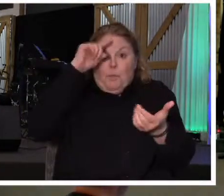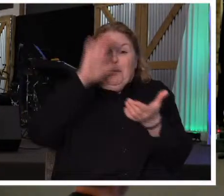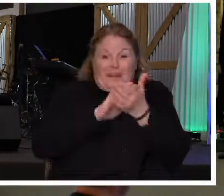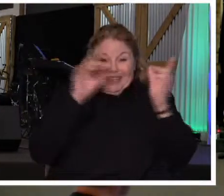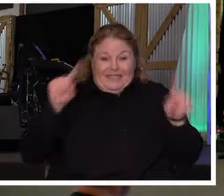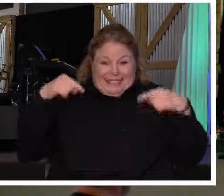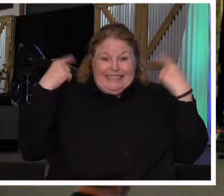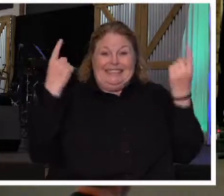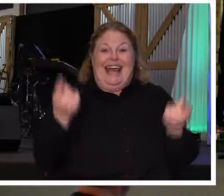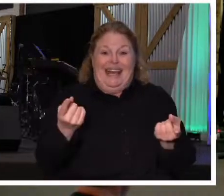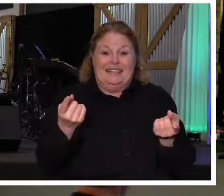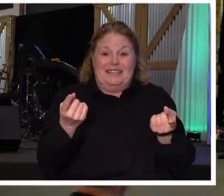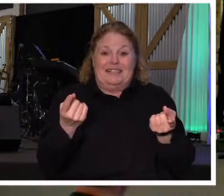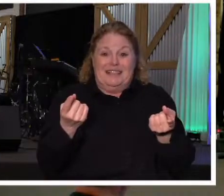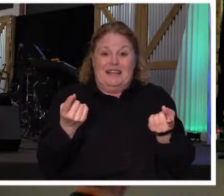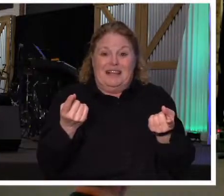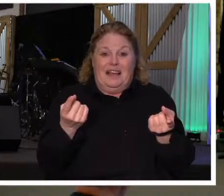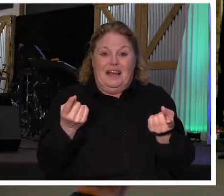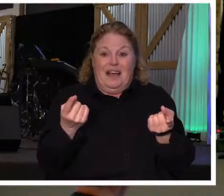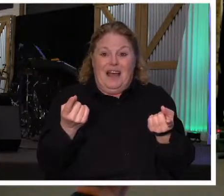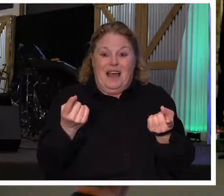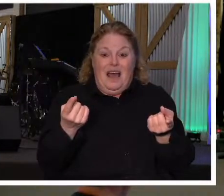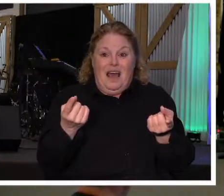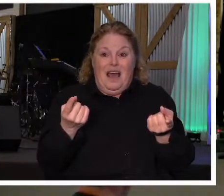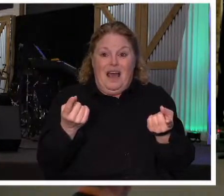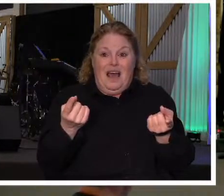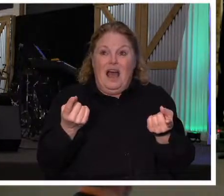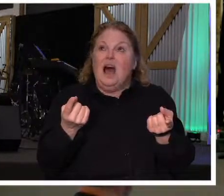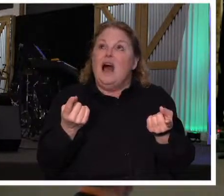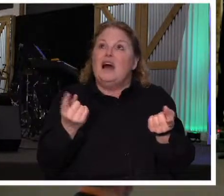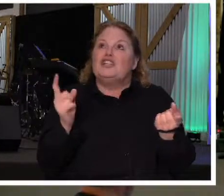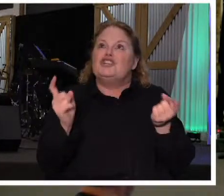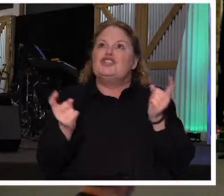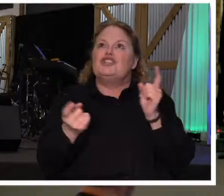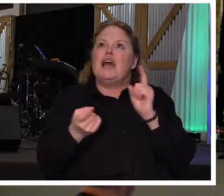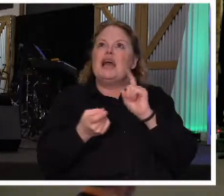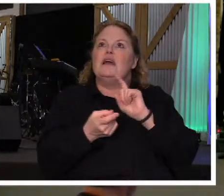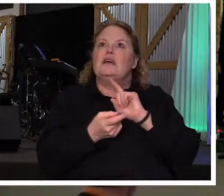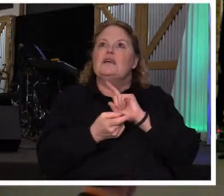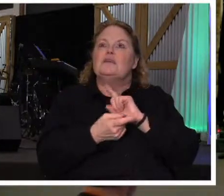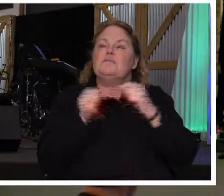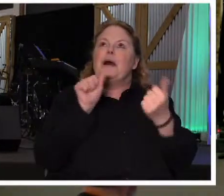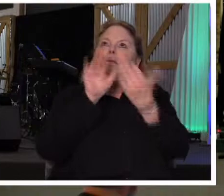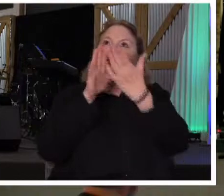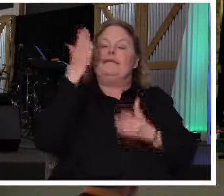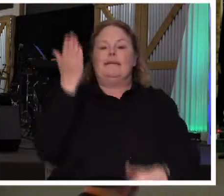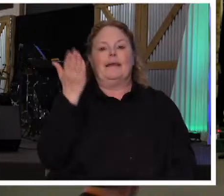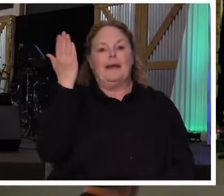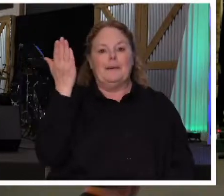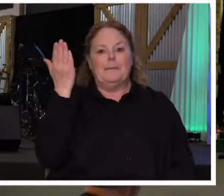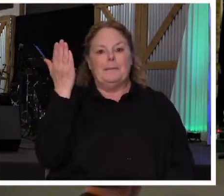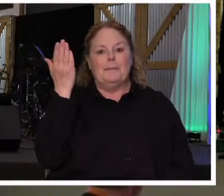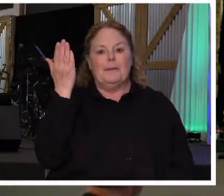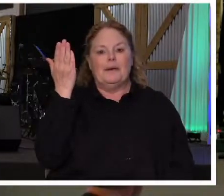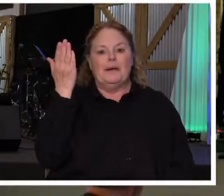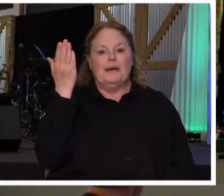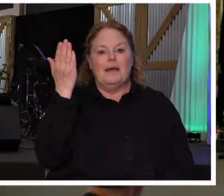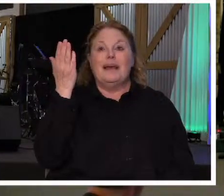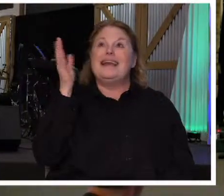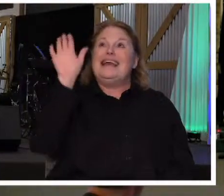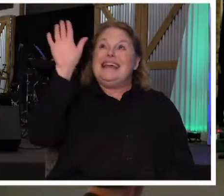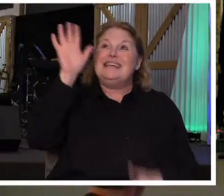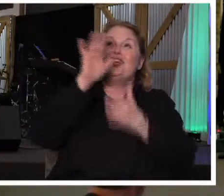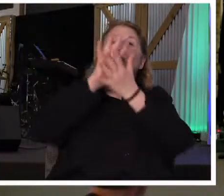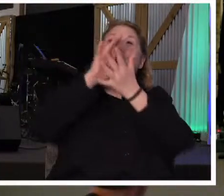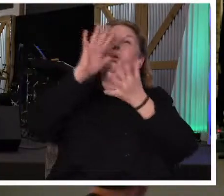you believe very, very, very deeply, are changed by his word and changed by his glory, because his glory is